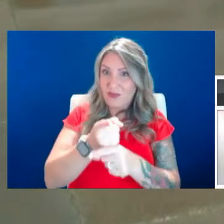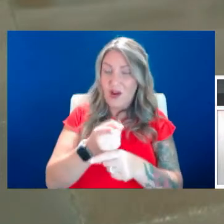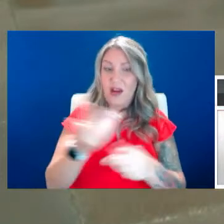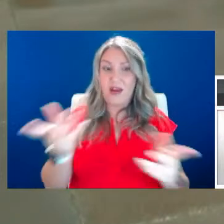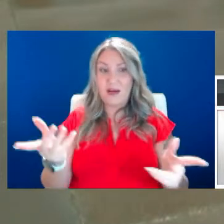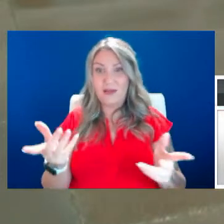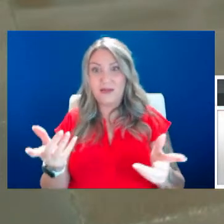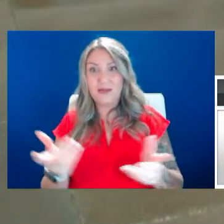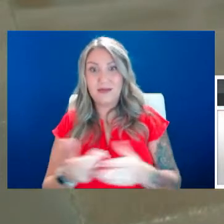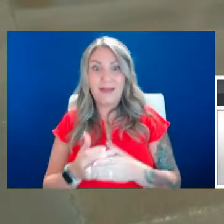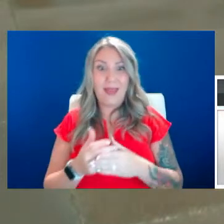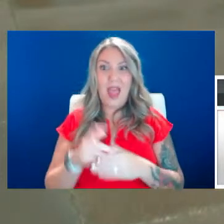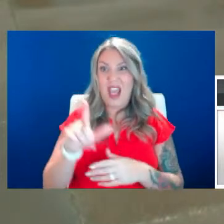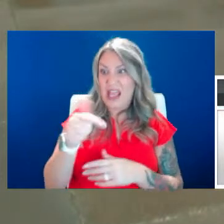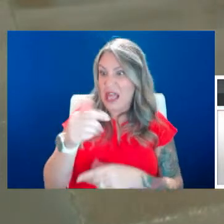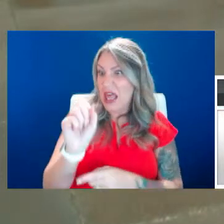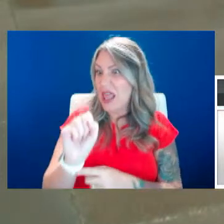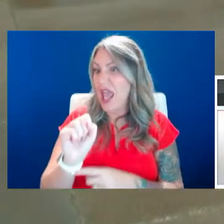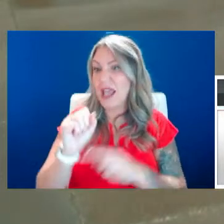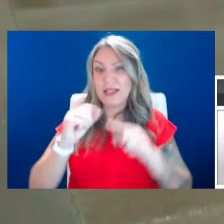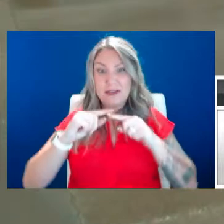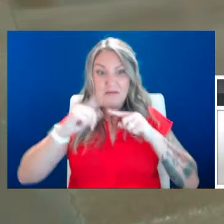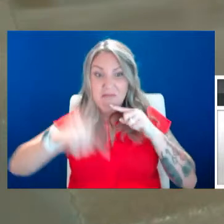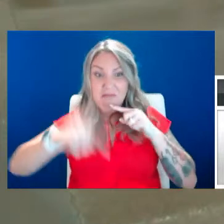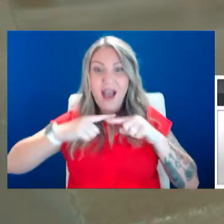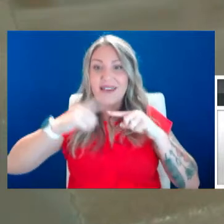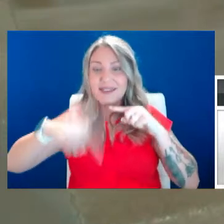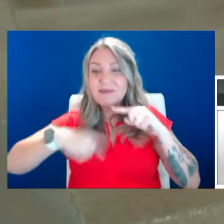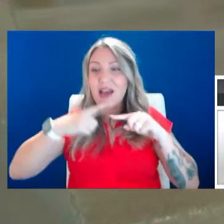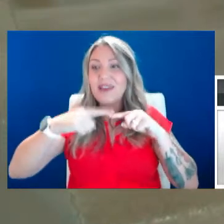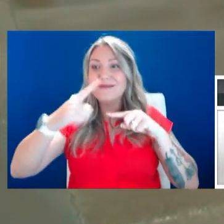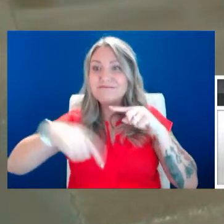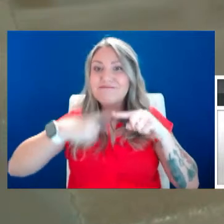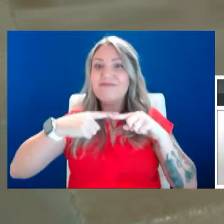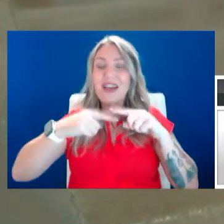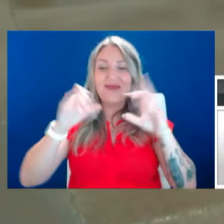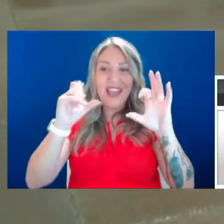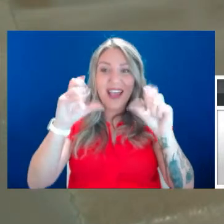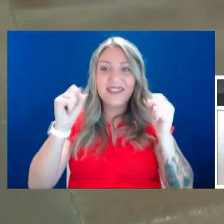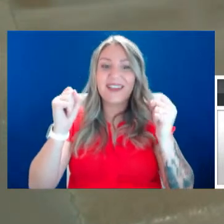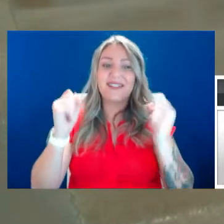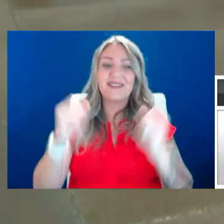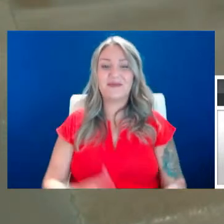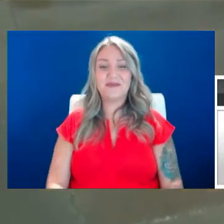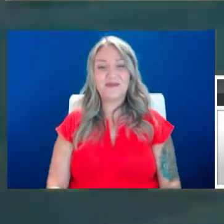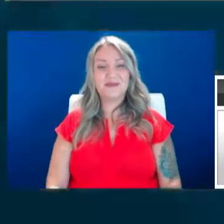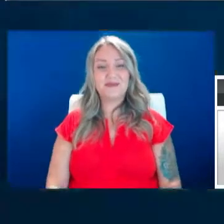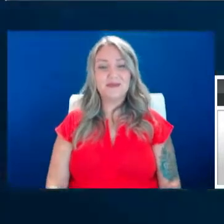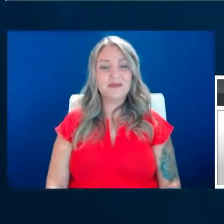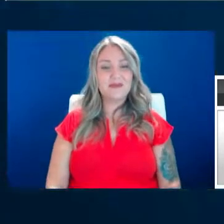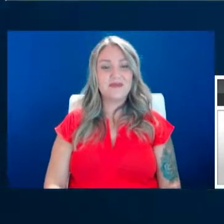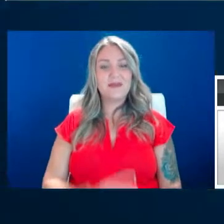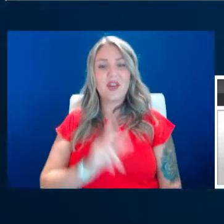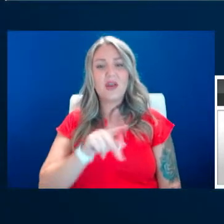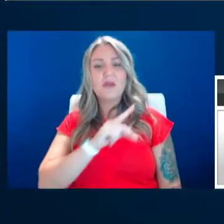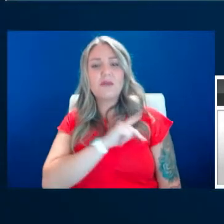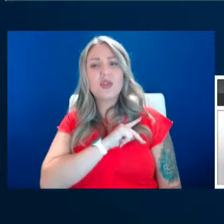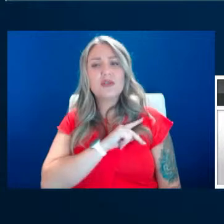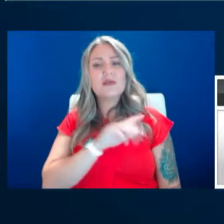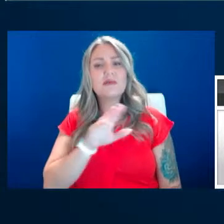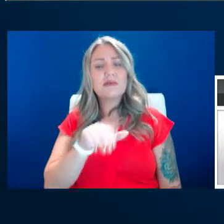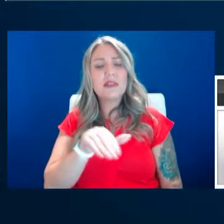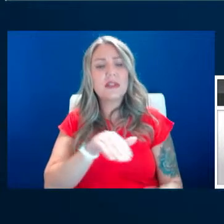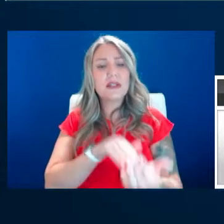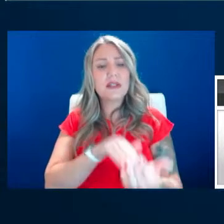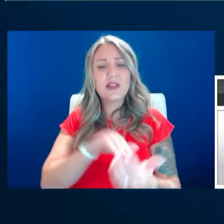legs and legs and miles, so it's fantastic. What is it personally, Dr. Jensen?